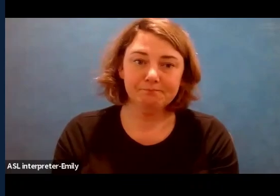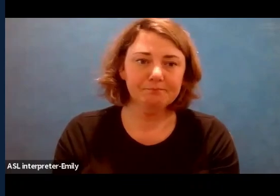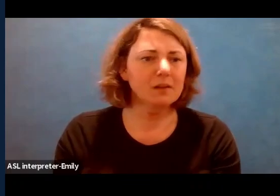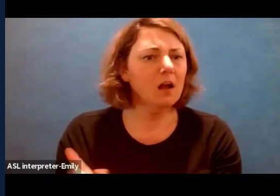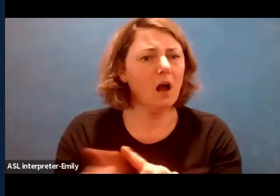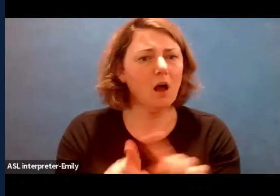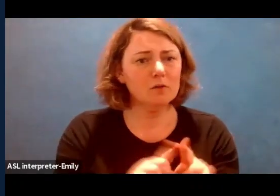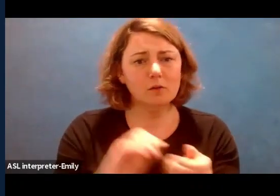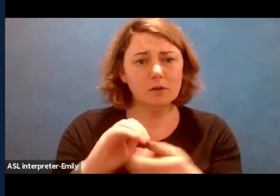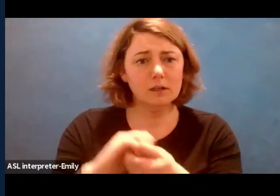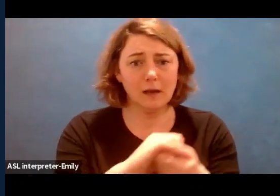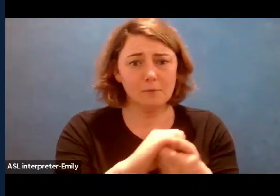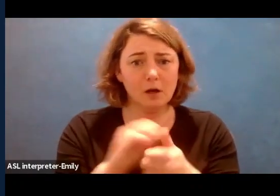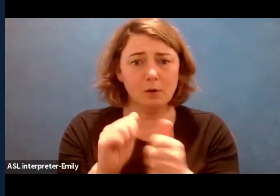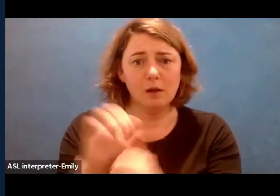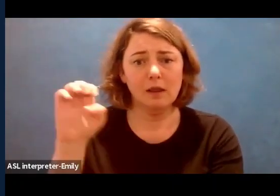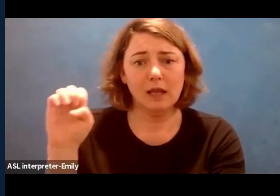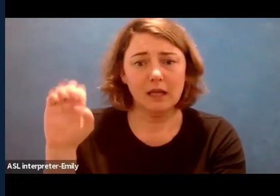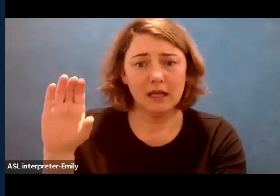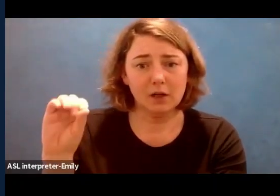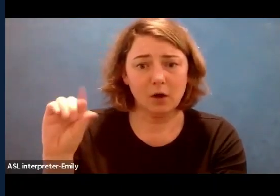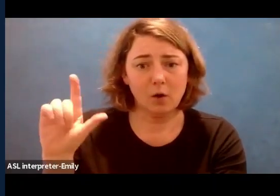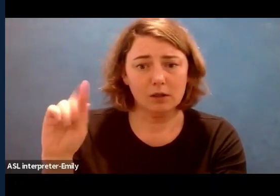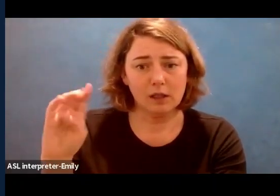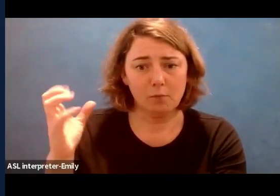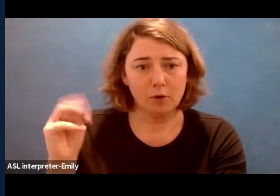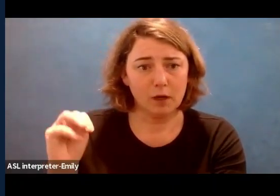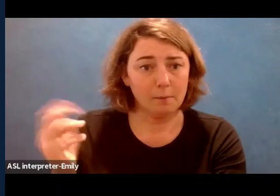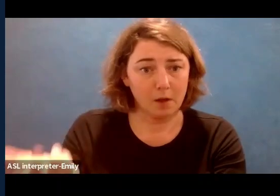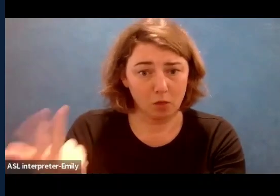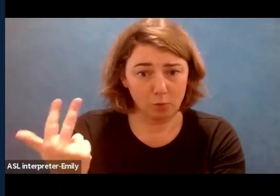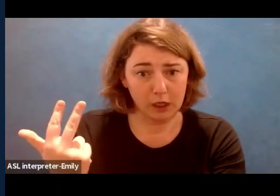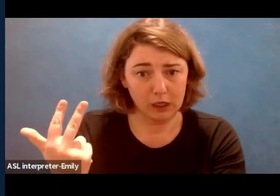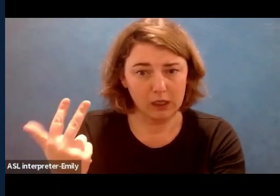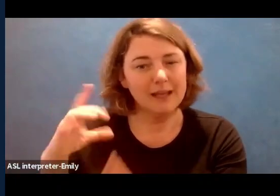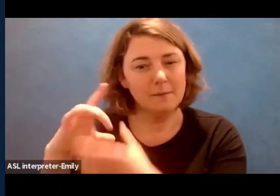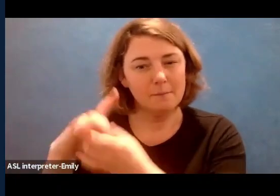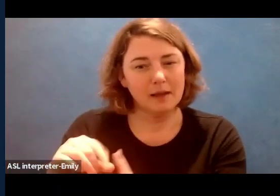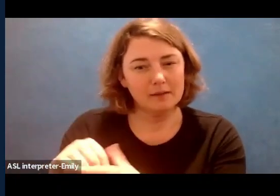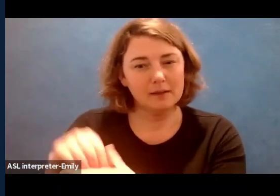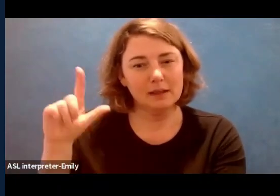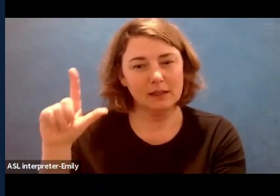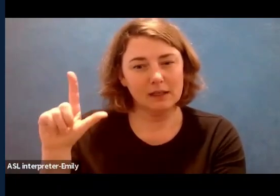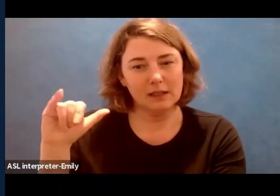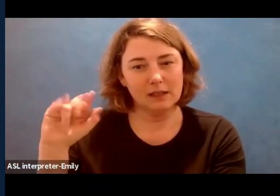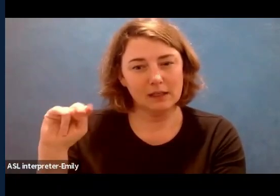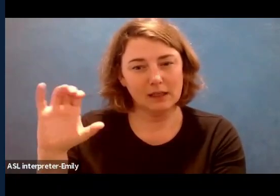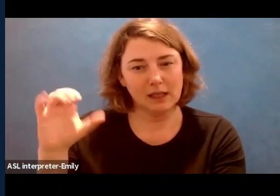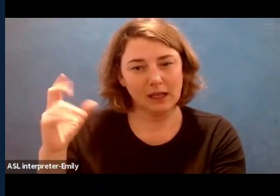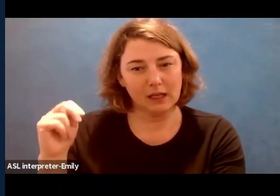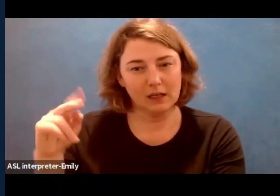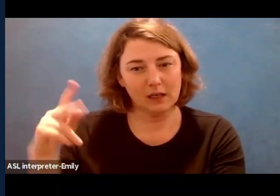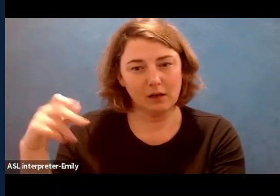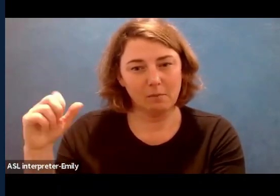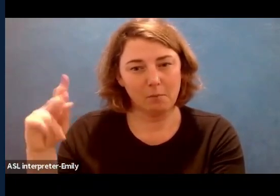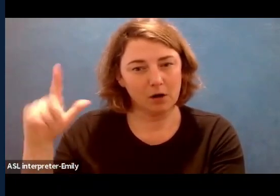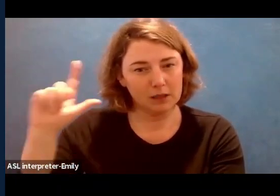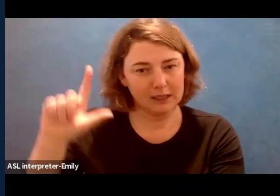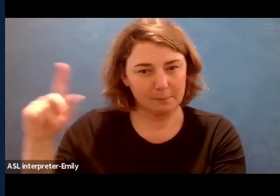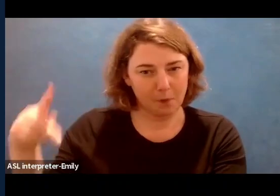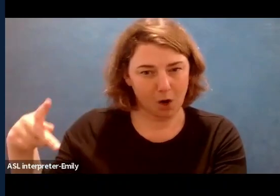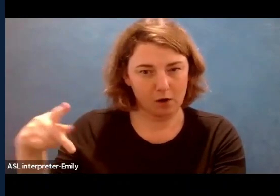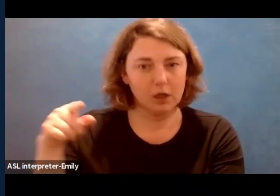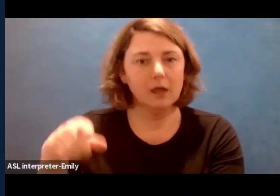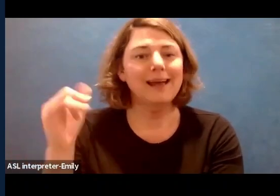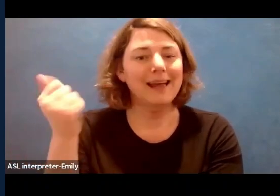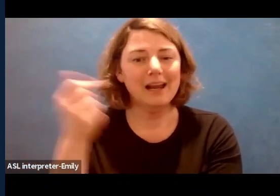We are also collaborating with Equilibrium 3, based in Lincoln Park. And if any of you know that organization,